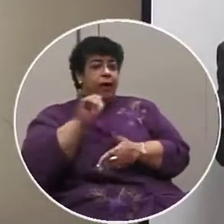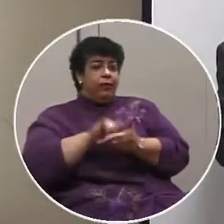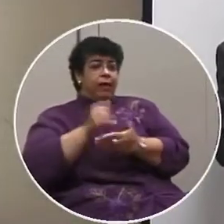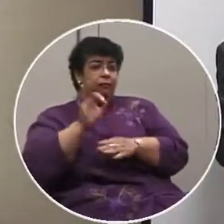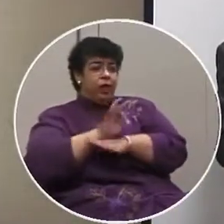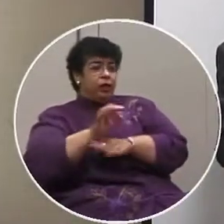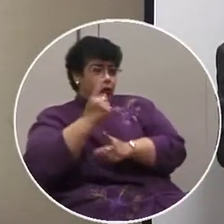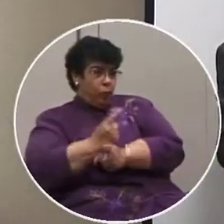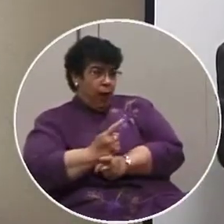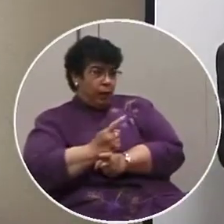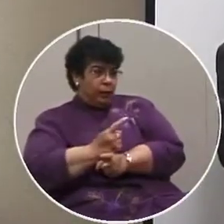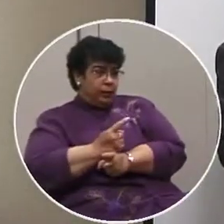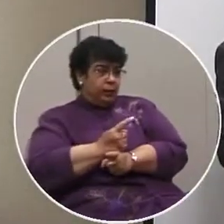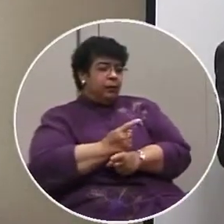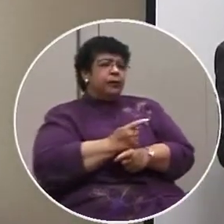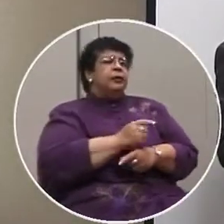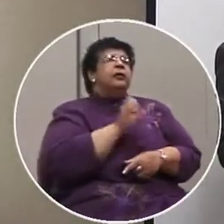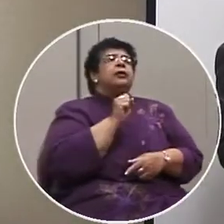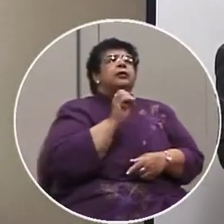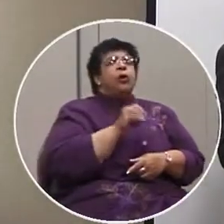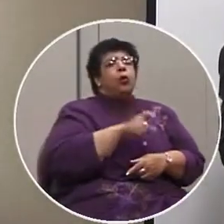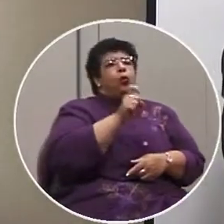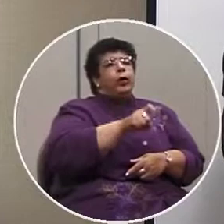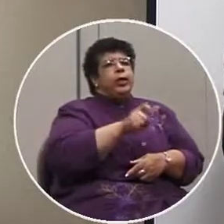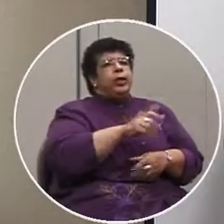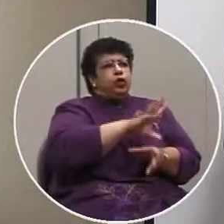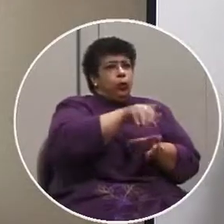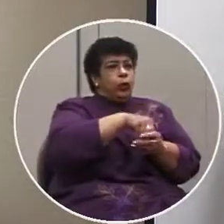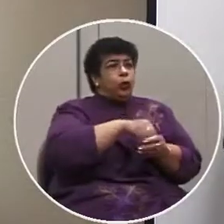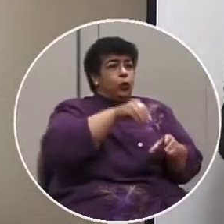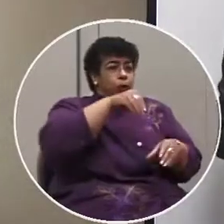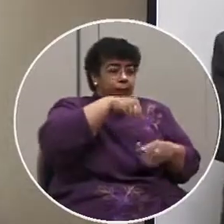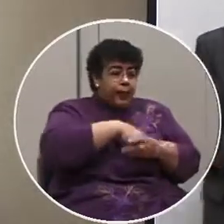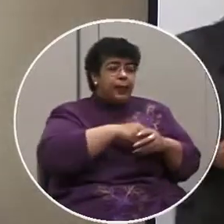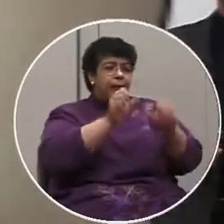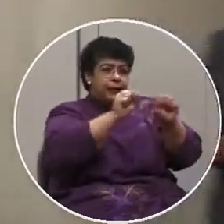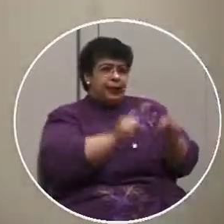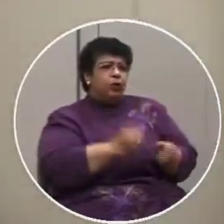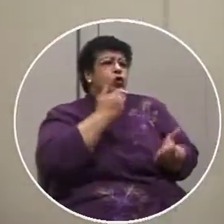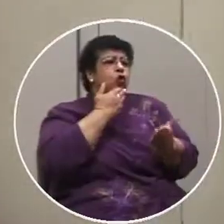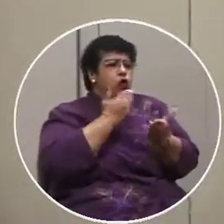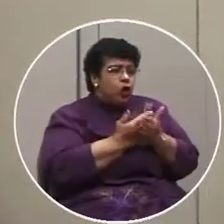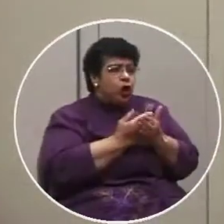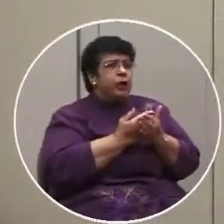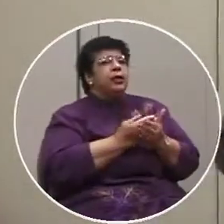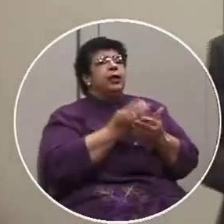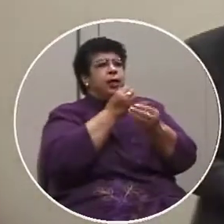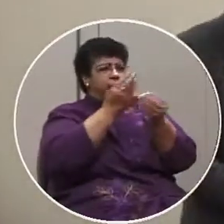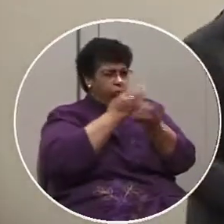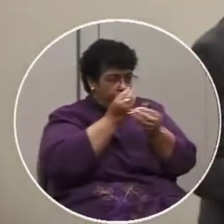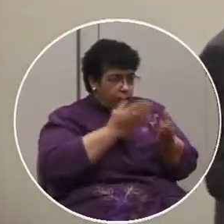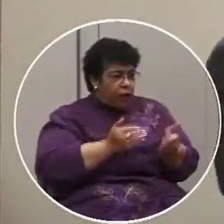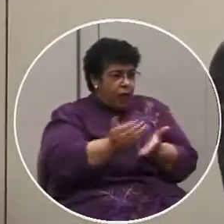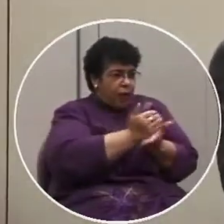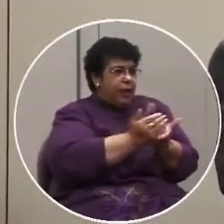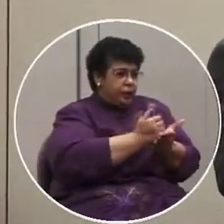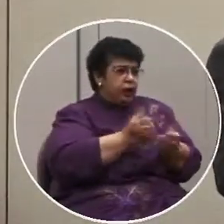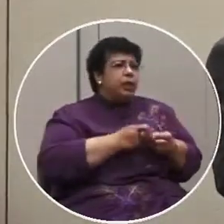good decision making. So we need to include in our systems good data collection to give us the information we need.